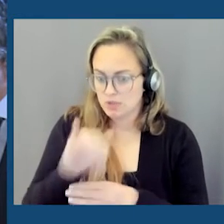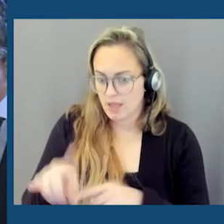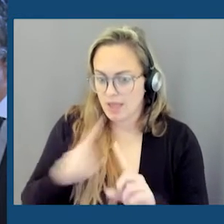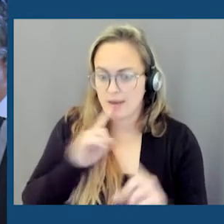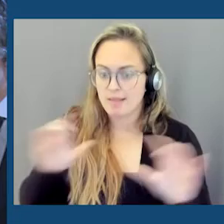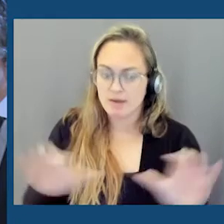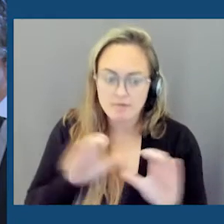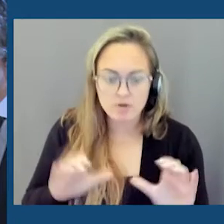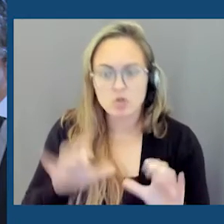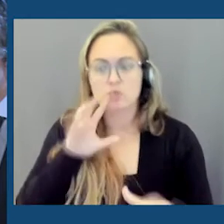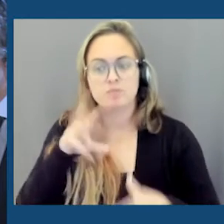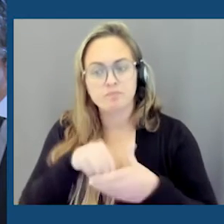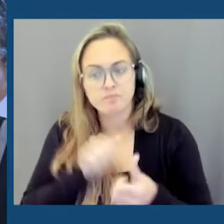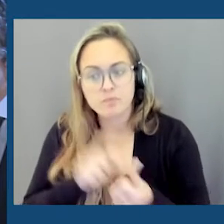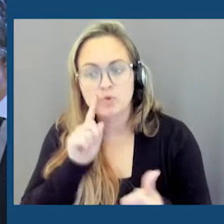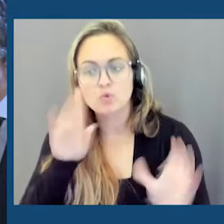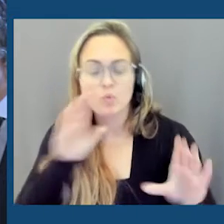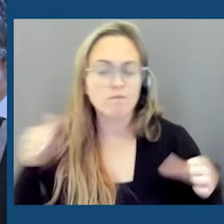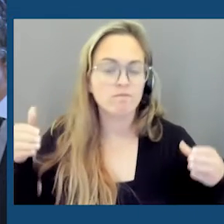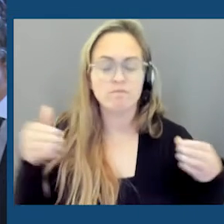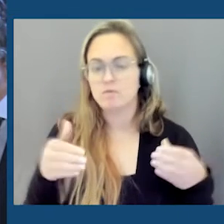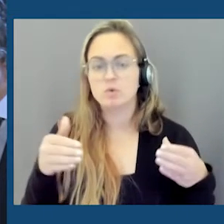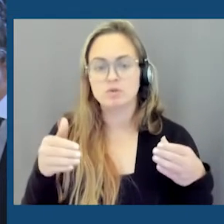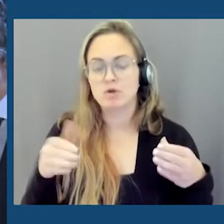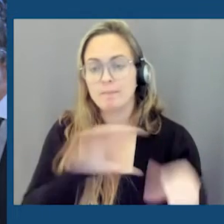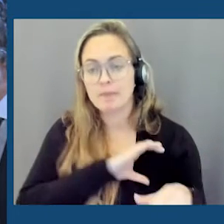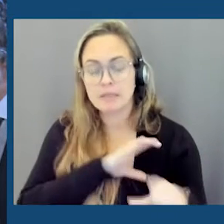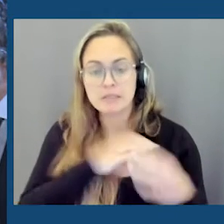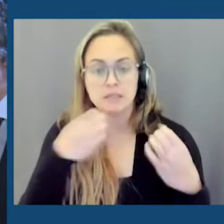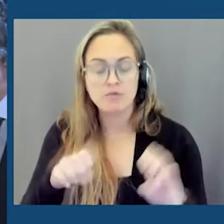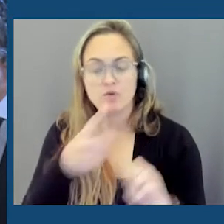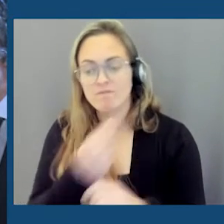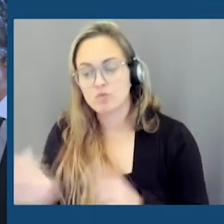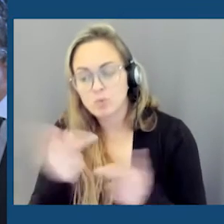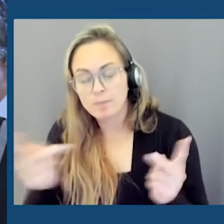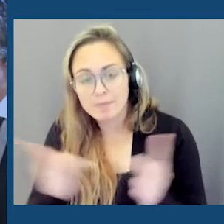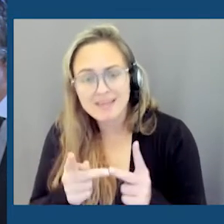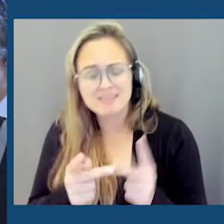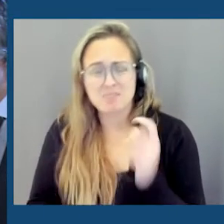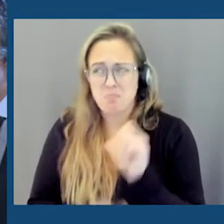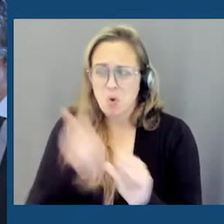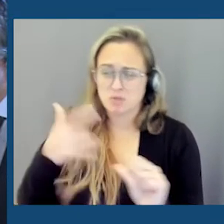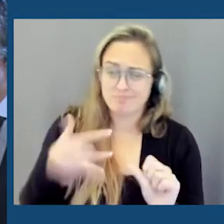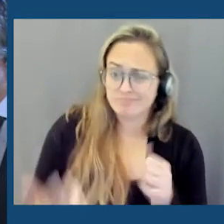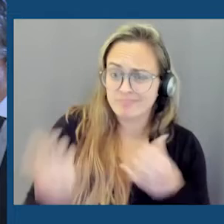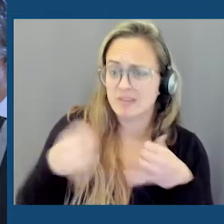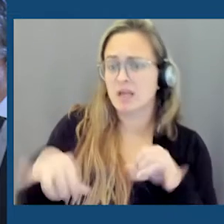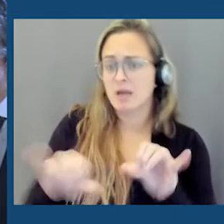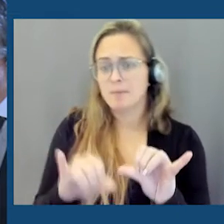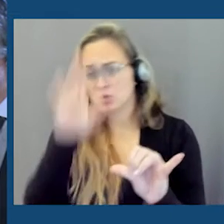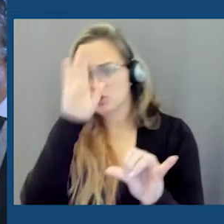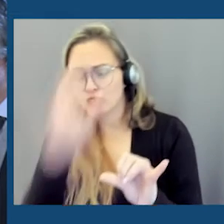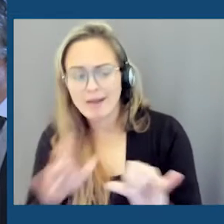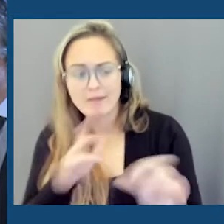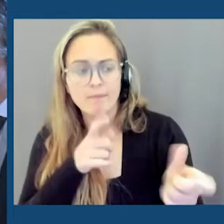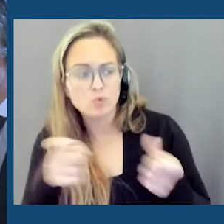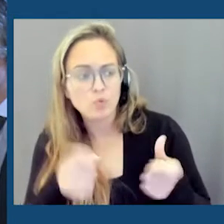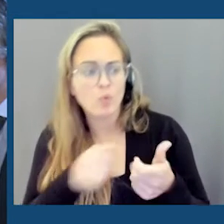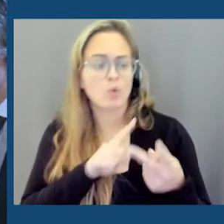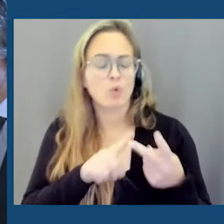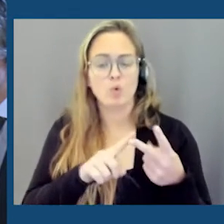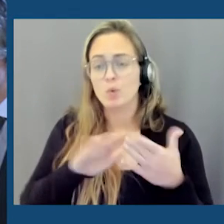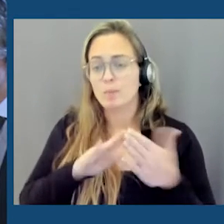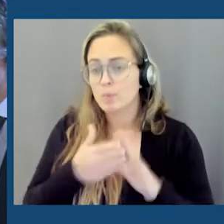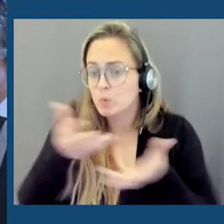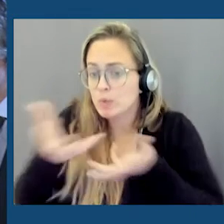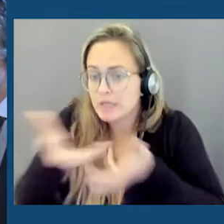that were within them to focus their policing efforts on the few places where violence is most prevalent. Through directed patrols, community engagement,